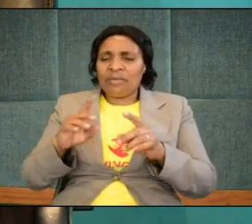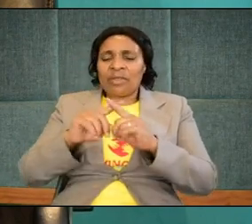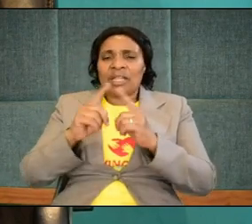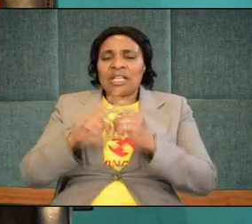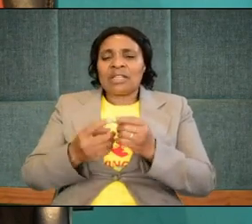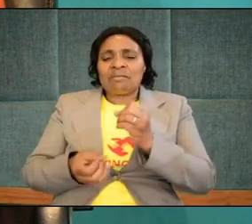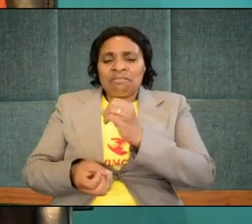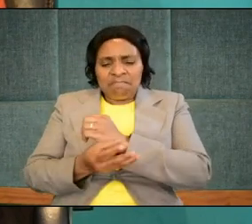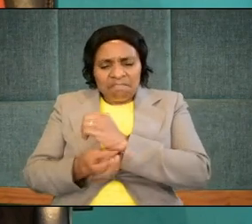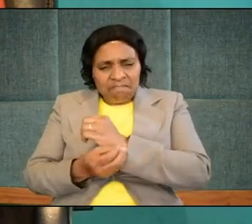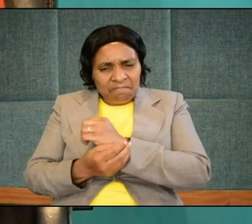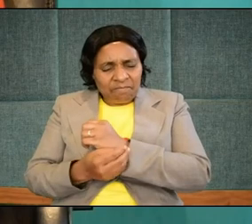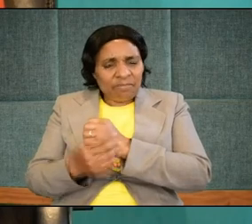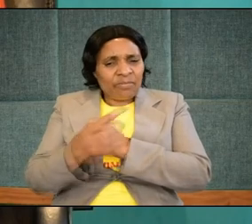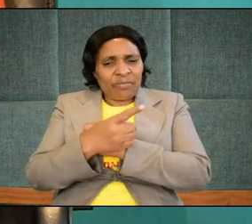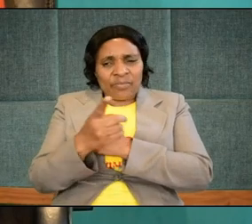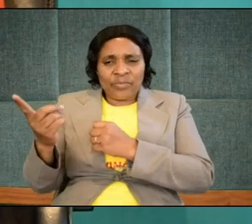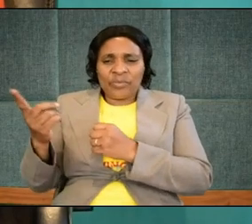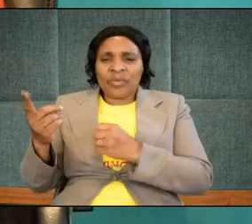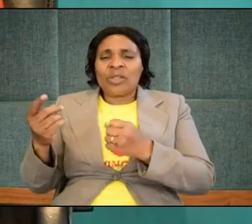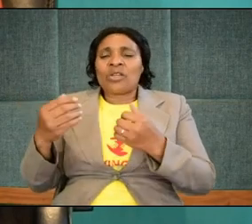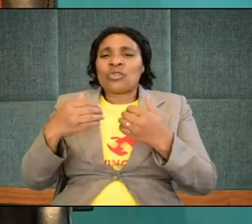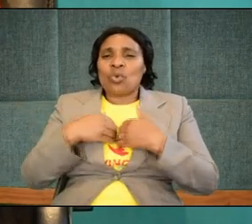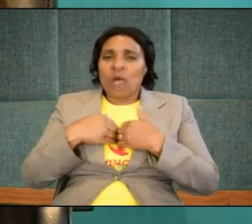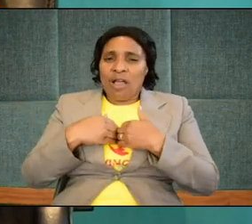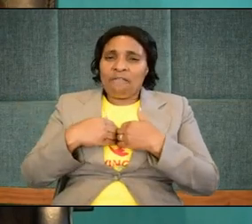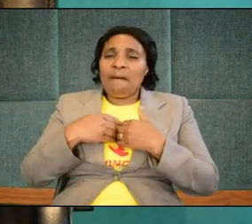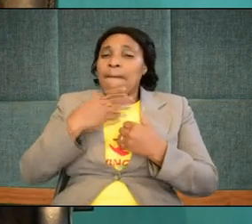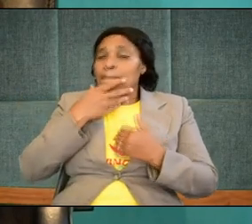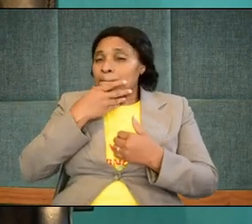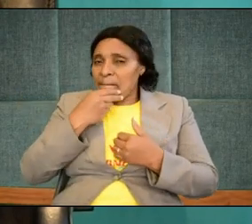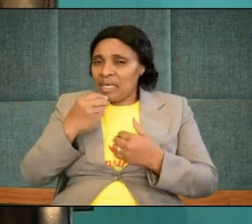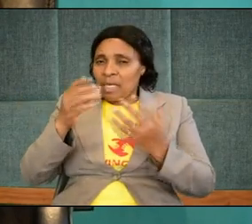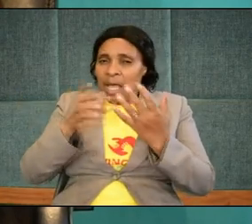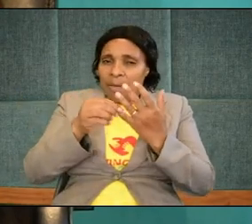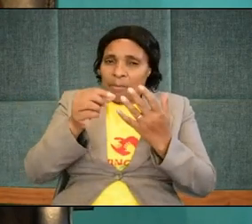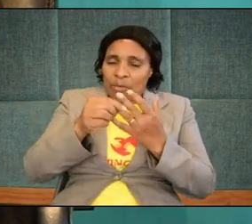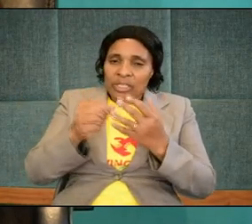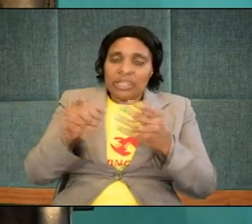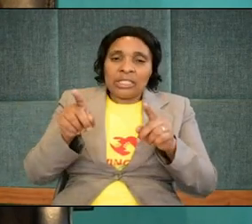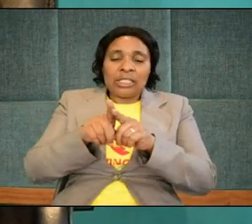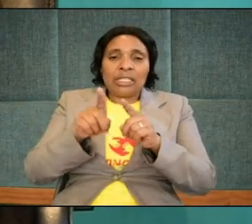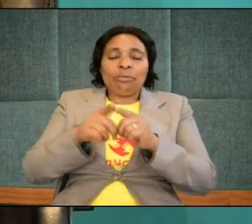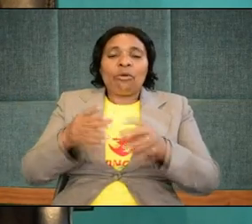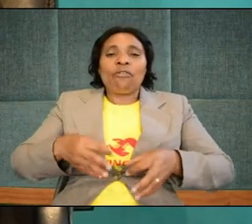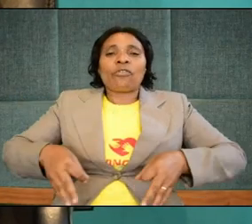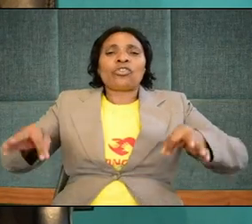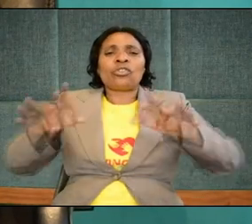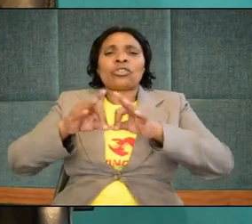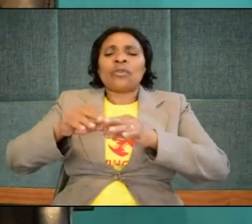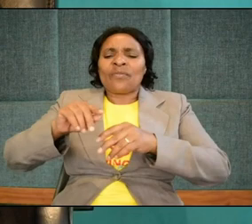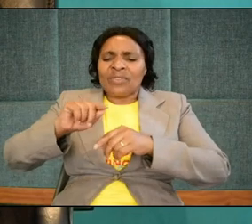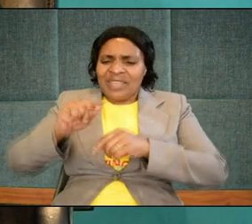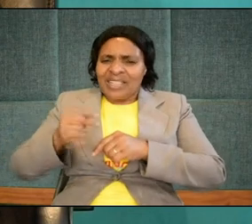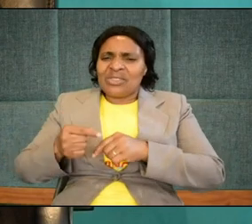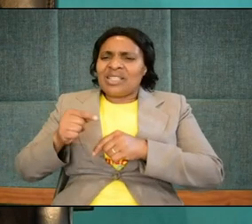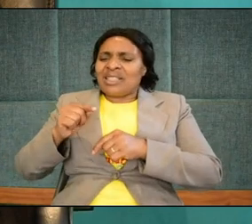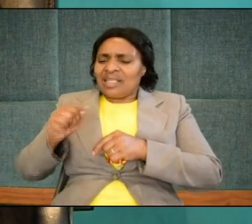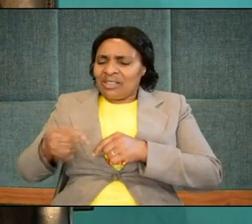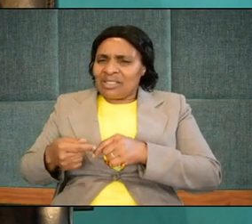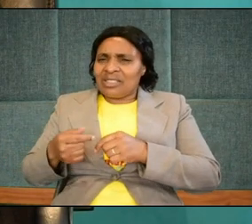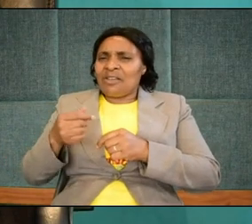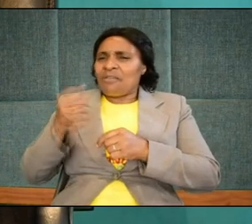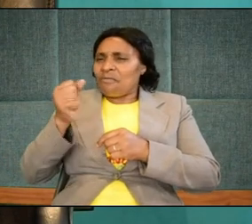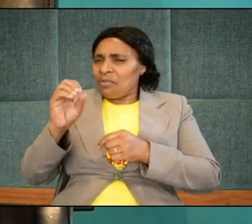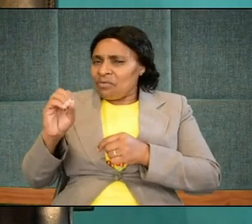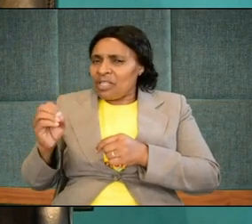to actually get capable men and appoint them as officials over thousands, hundreds, fifties, and